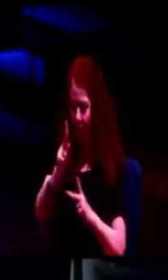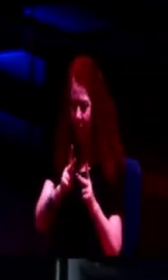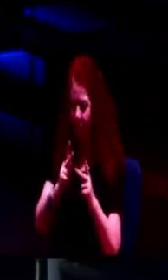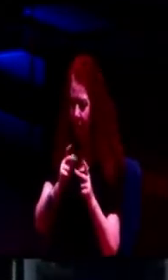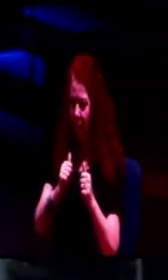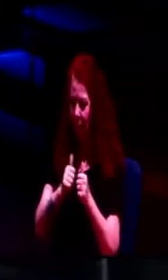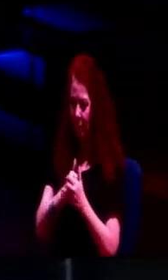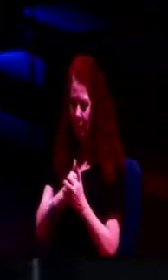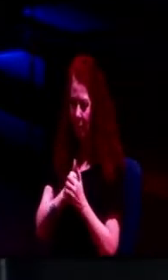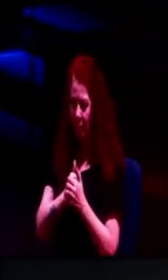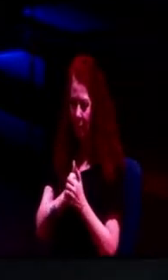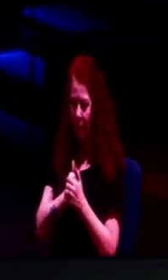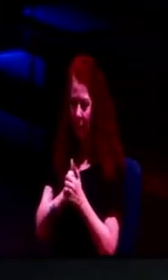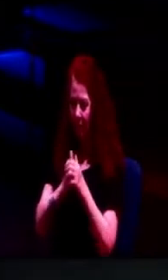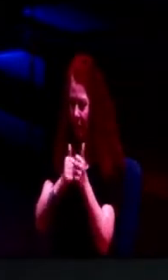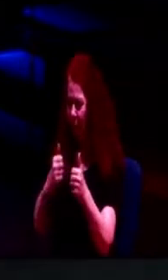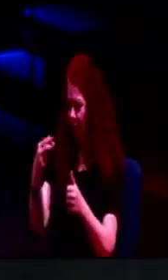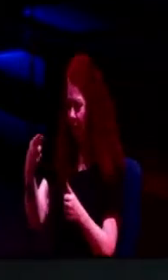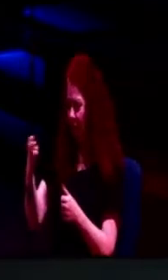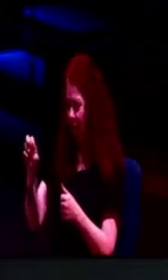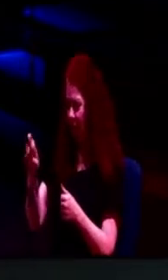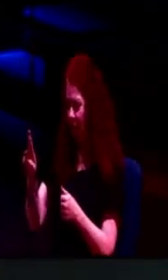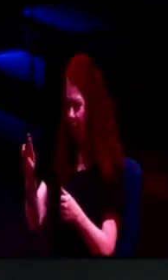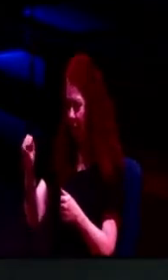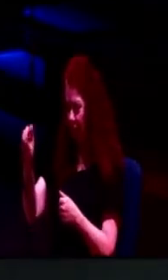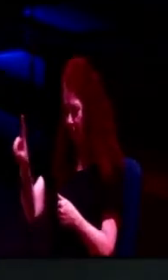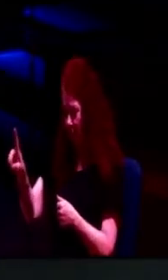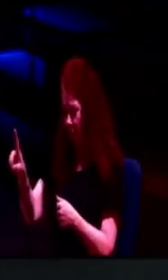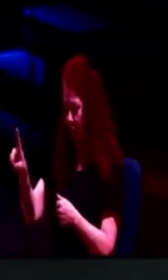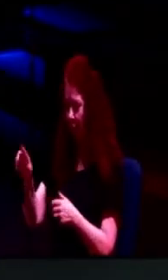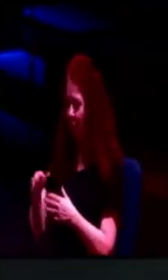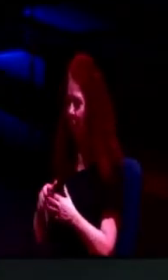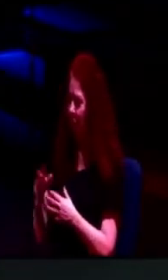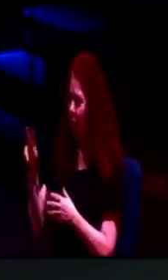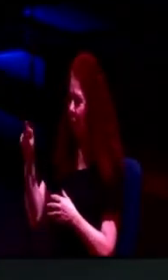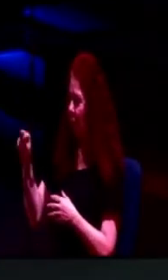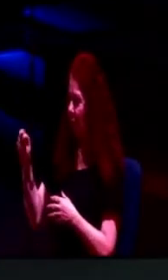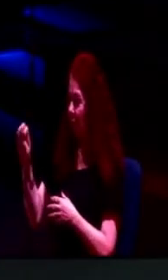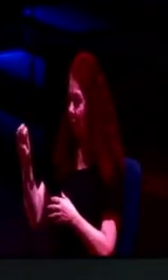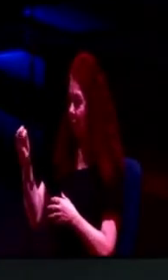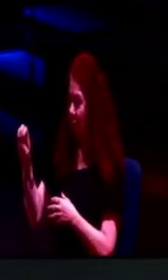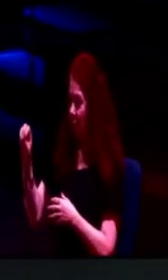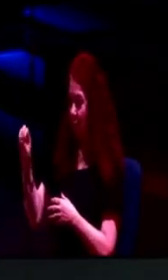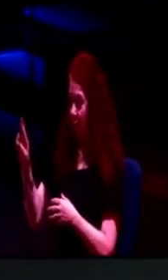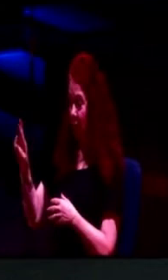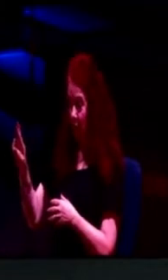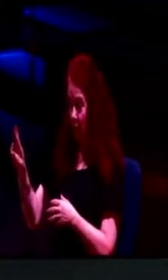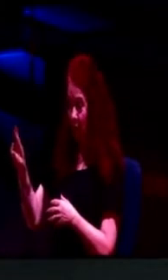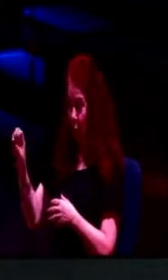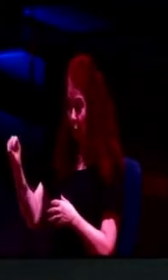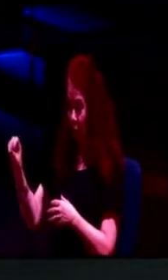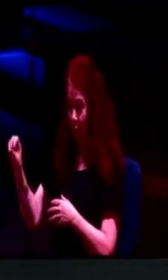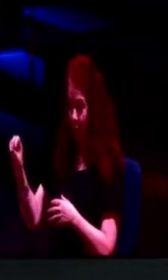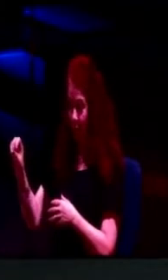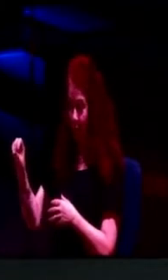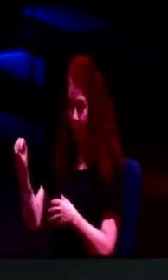Herod were called Herodians. People who followed Nero were Neronians. People who followed